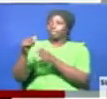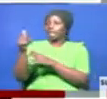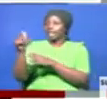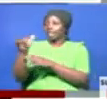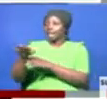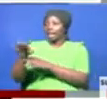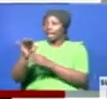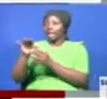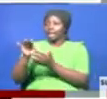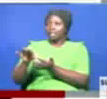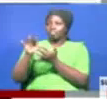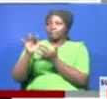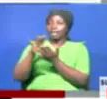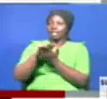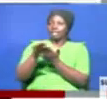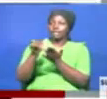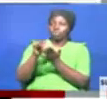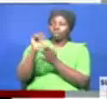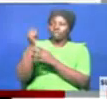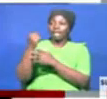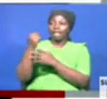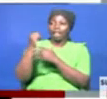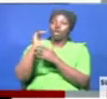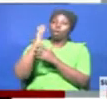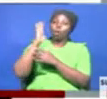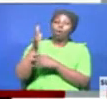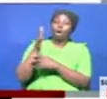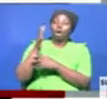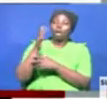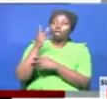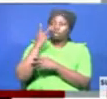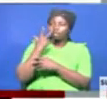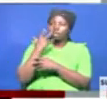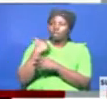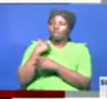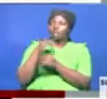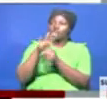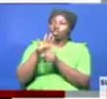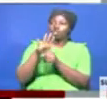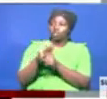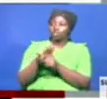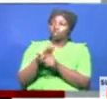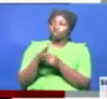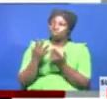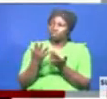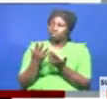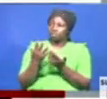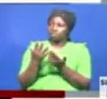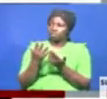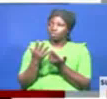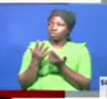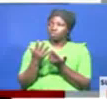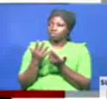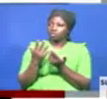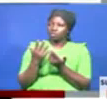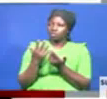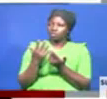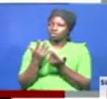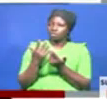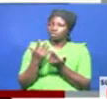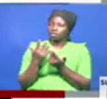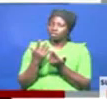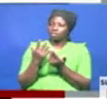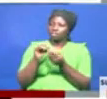Central, you would see that there is a lot of high voter turnout